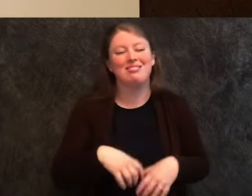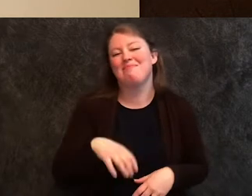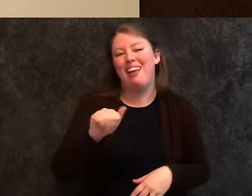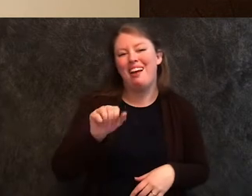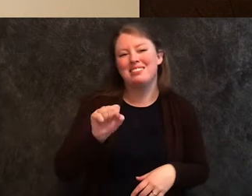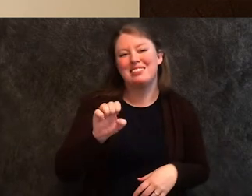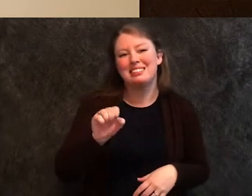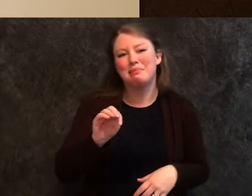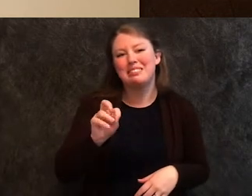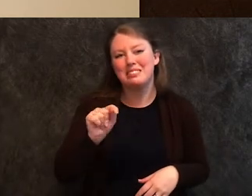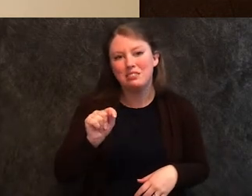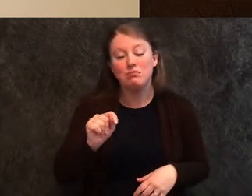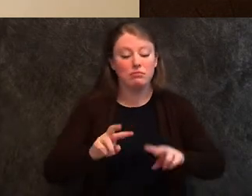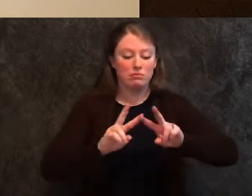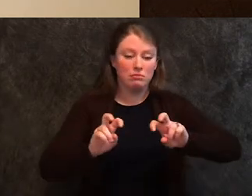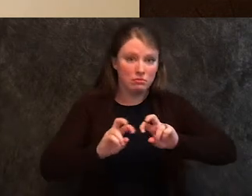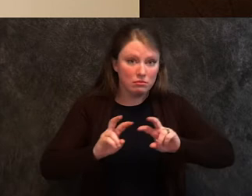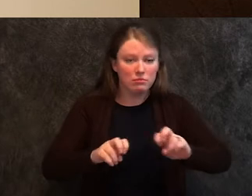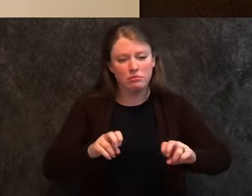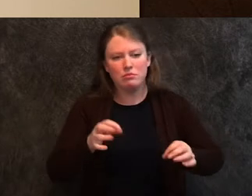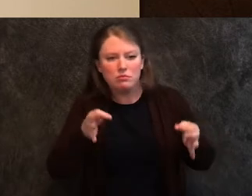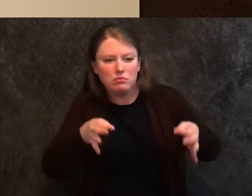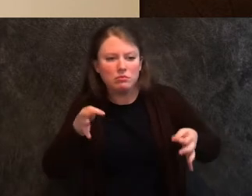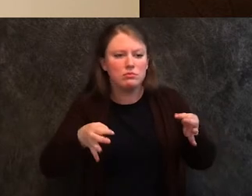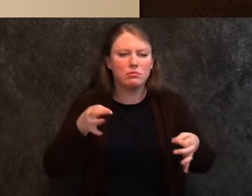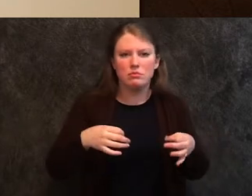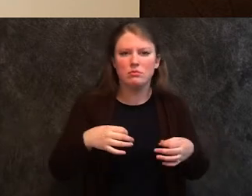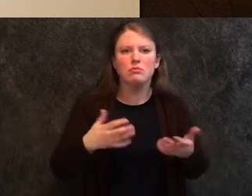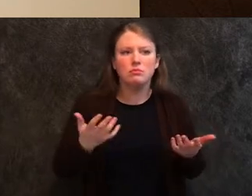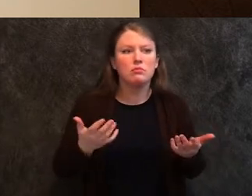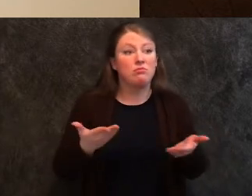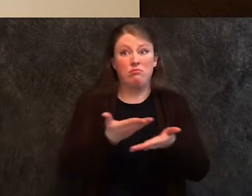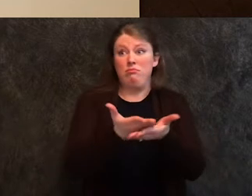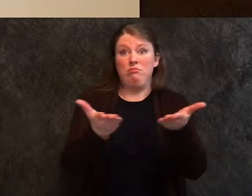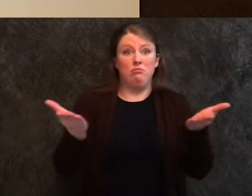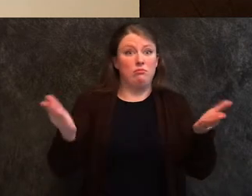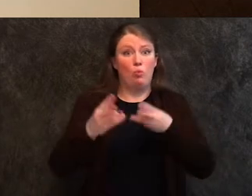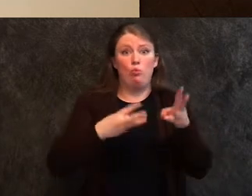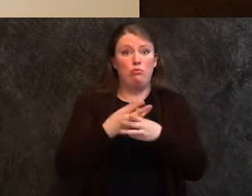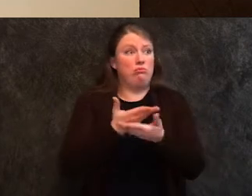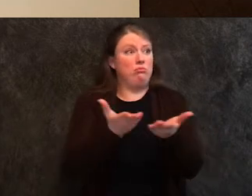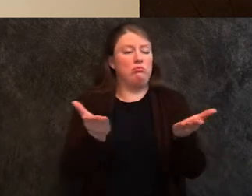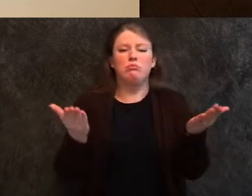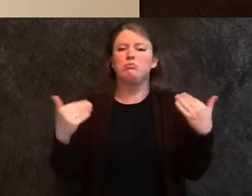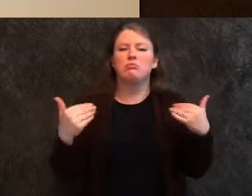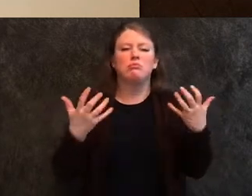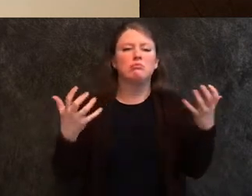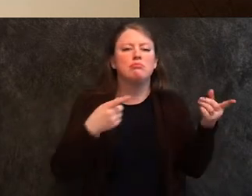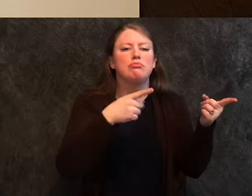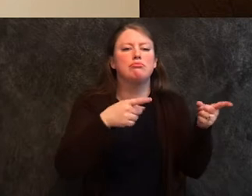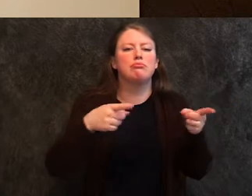an accurate assessment of what is going on in the world around me? Because fear comes in where it's like they find one thing